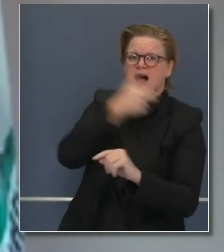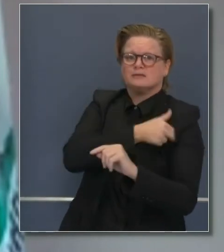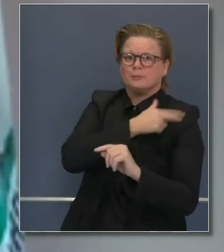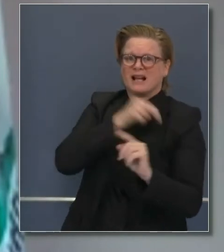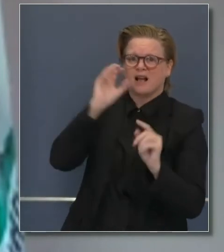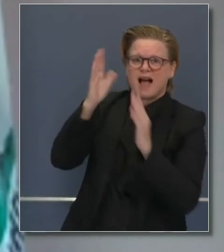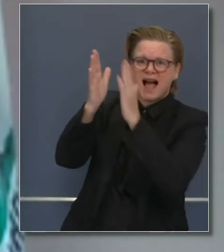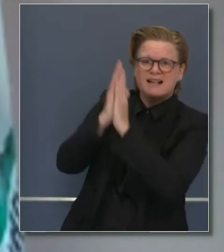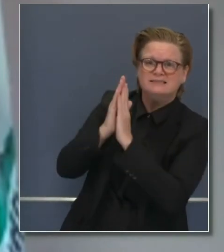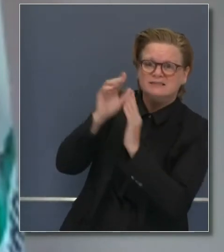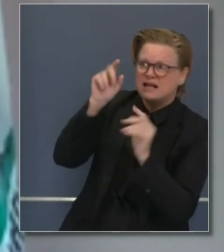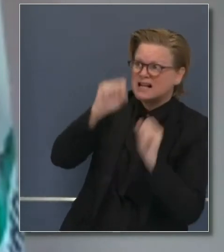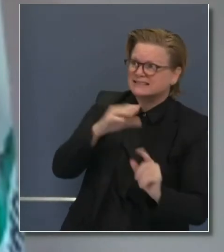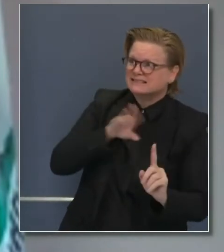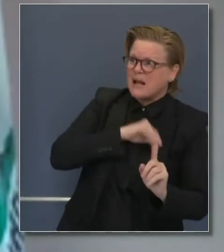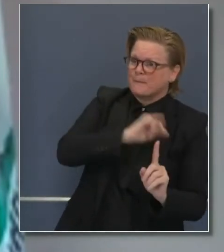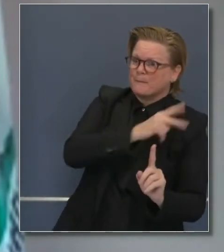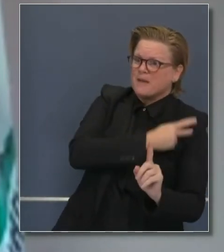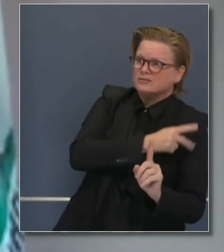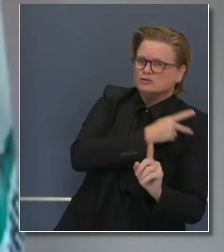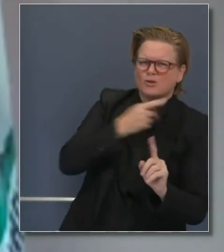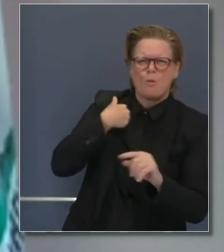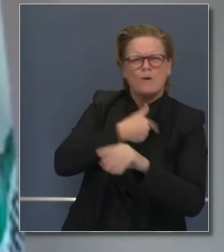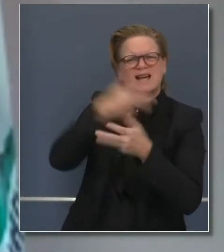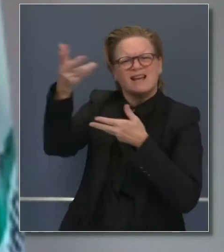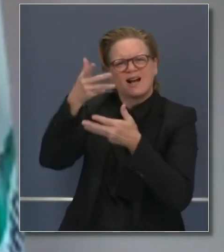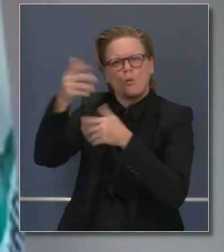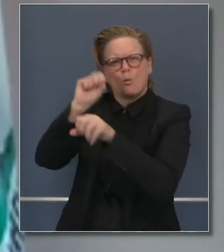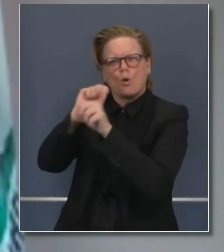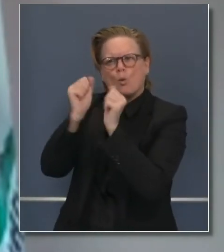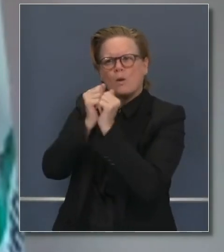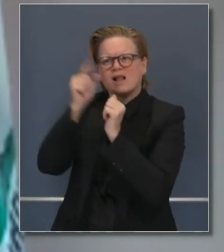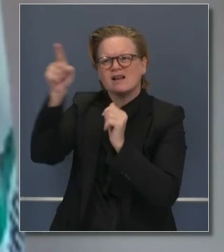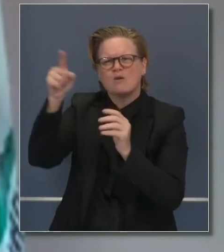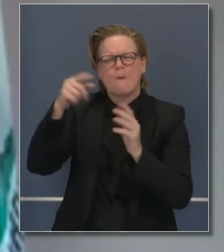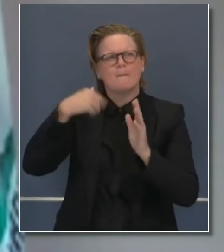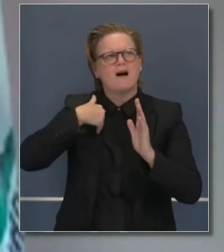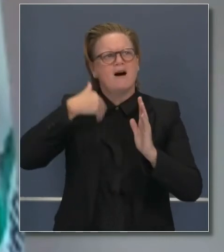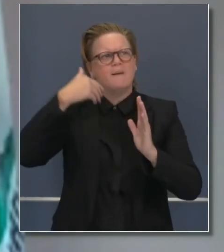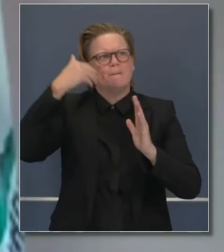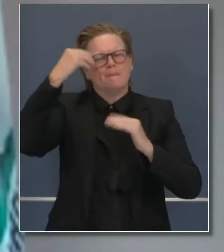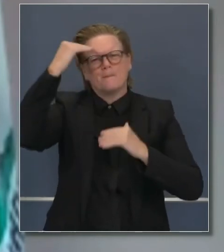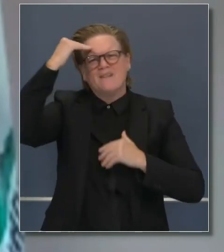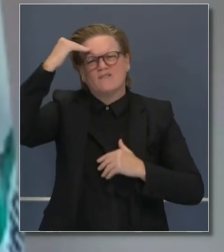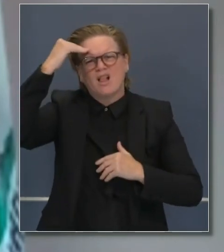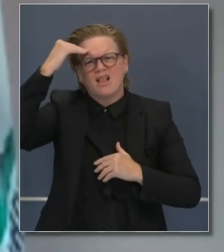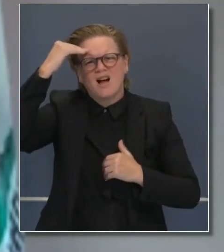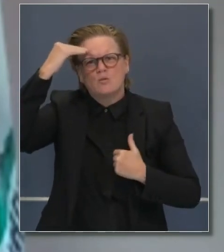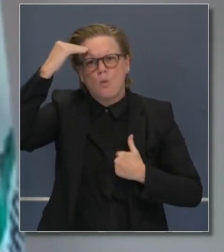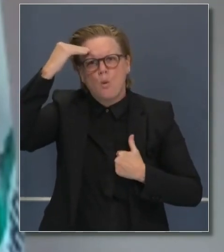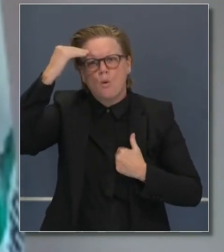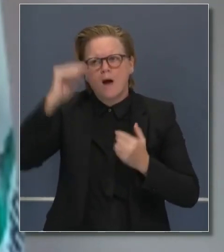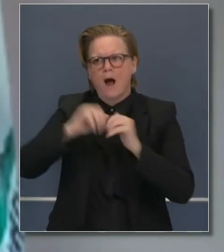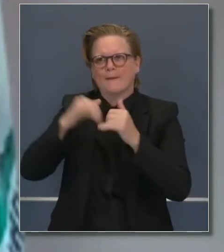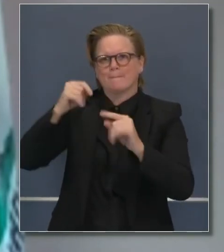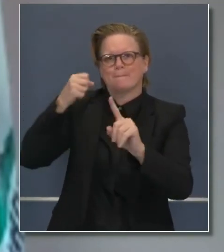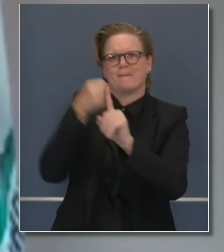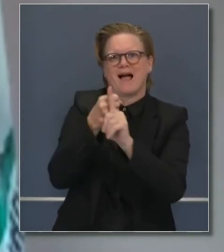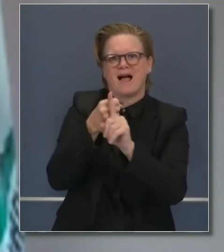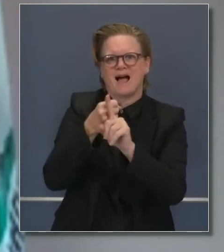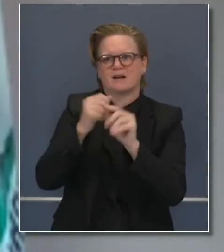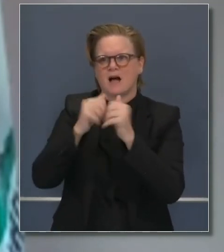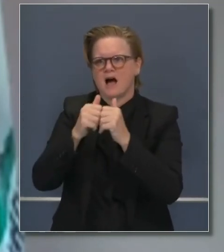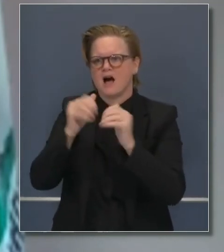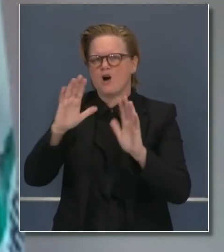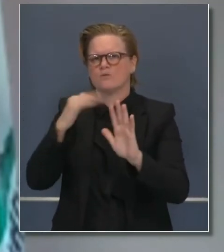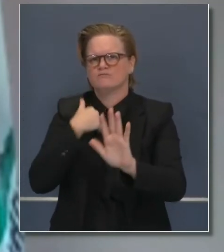mindful about the impact on the ICU capacity, keeping that into account. But as we said, unlike in the